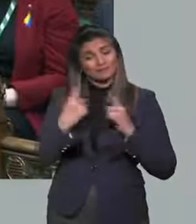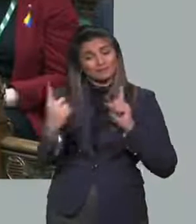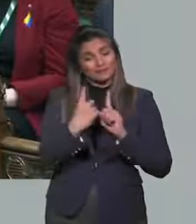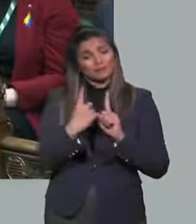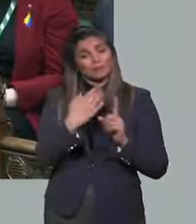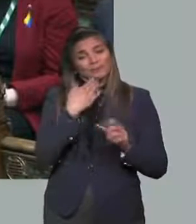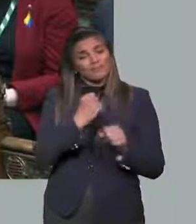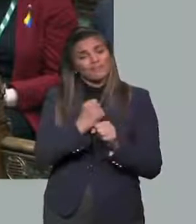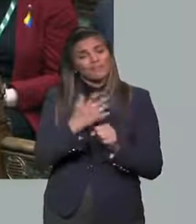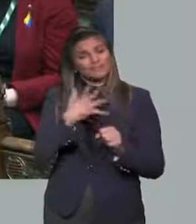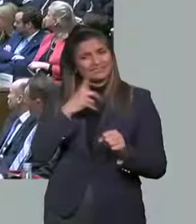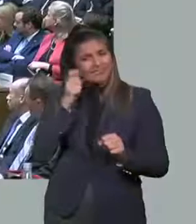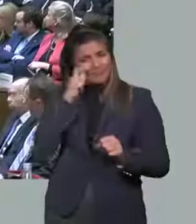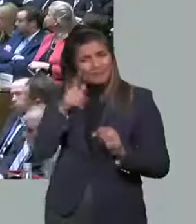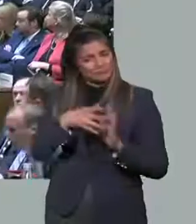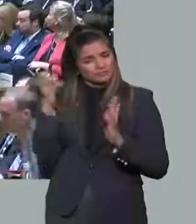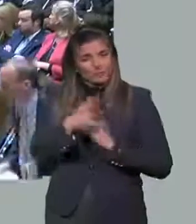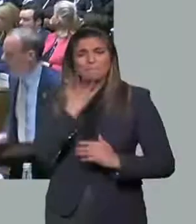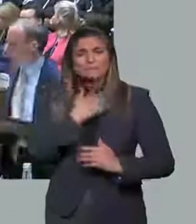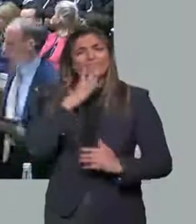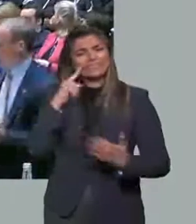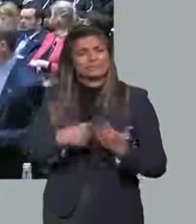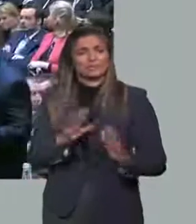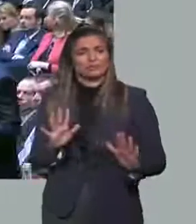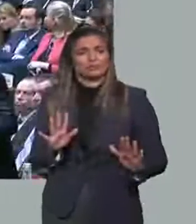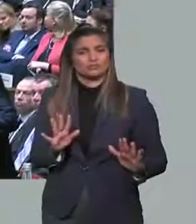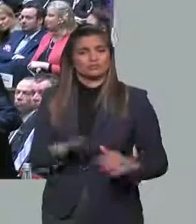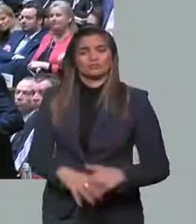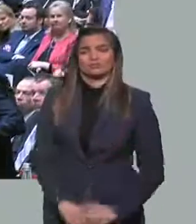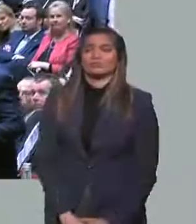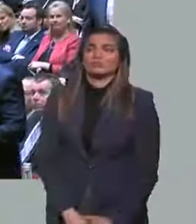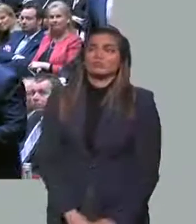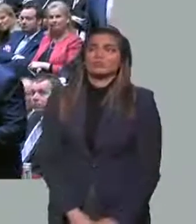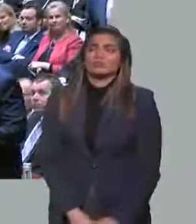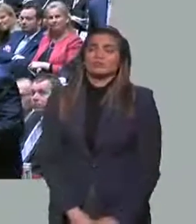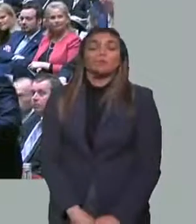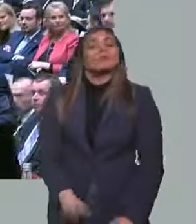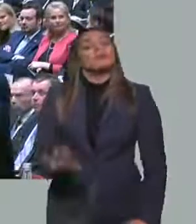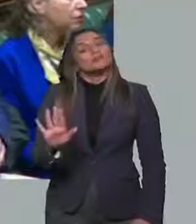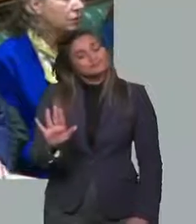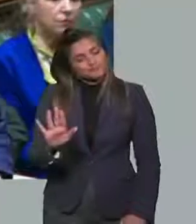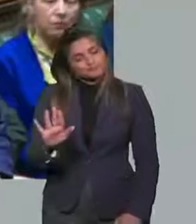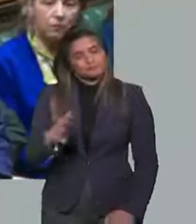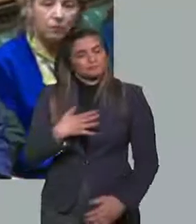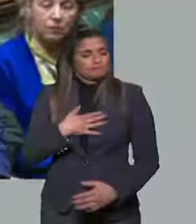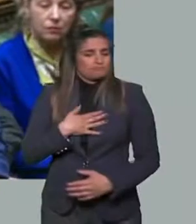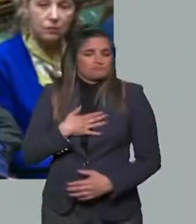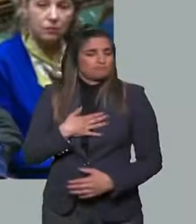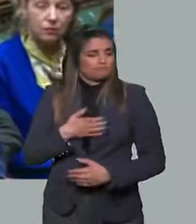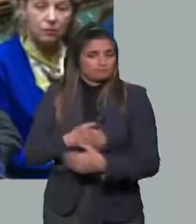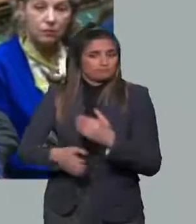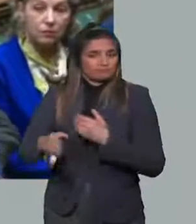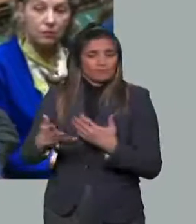this inspector's mistaken decision? Can I thank the honourable gentleman? Can I also, I empathise as someone with a